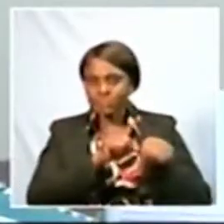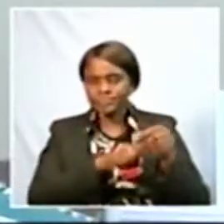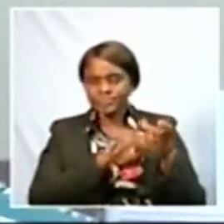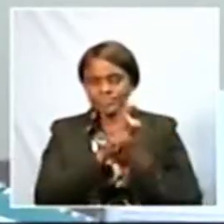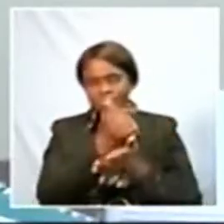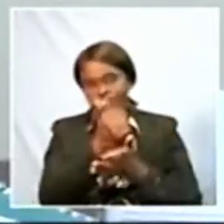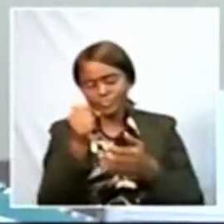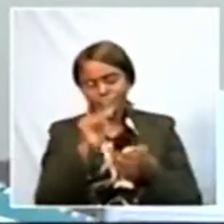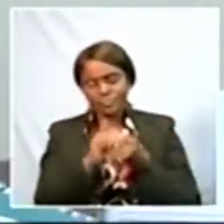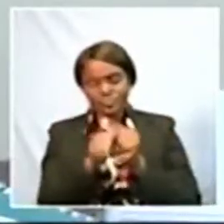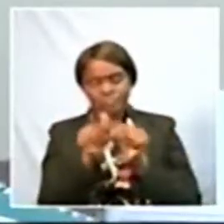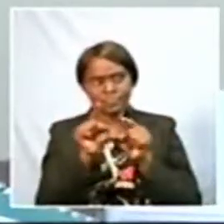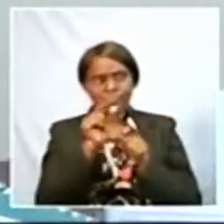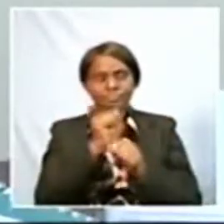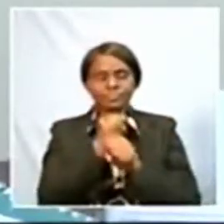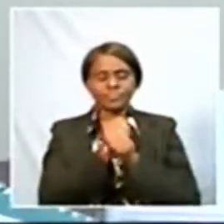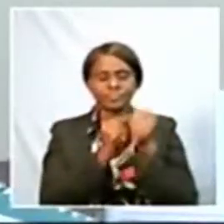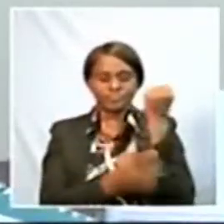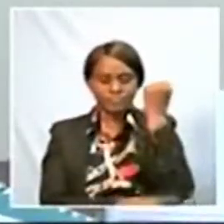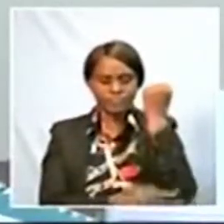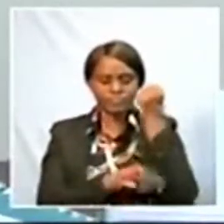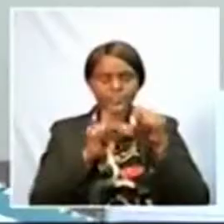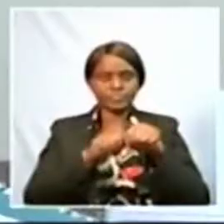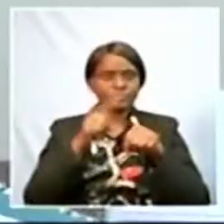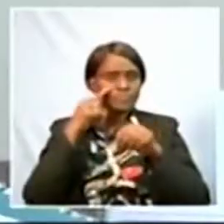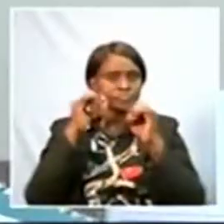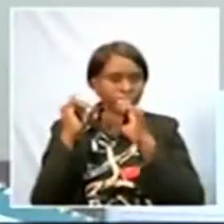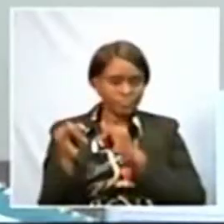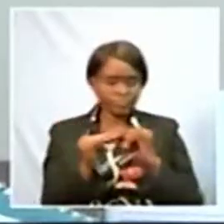any defects and poor workmanship during implementation.